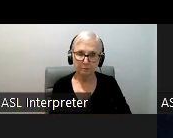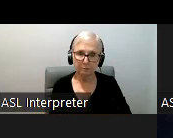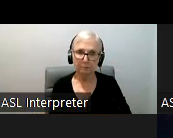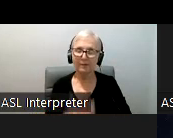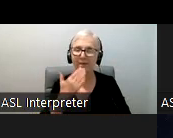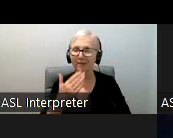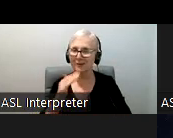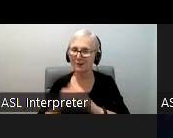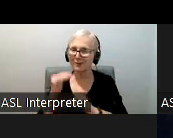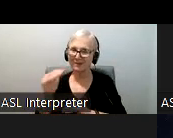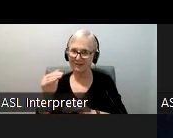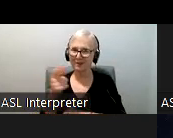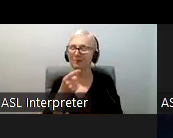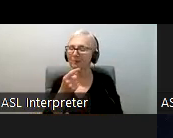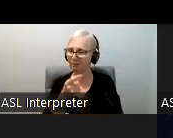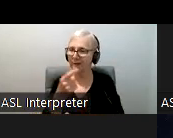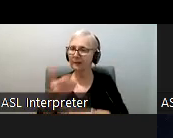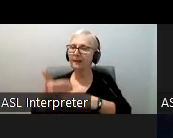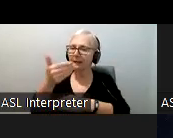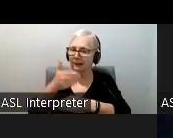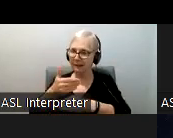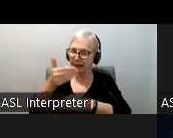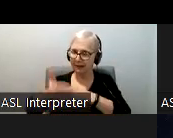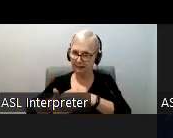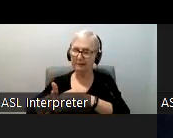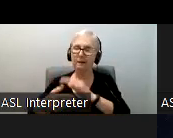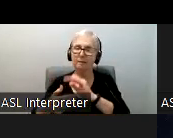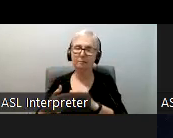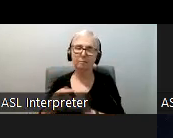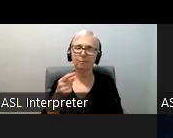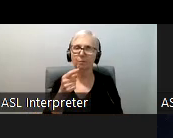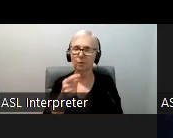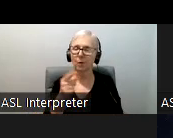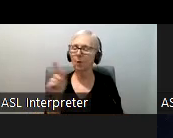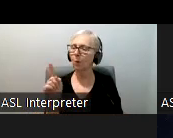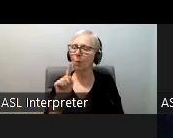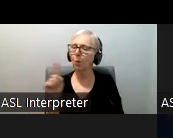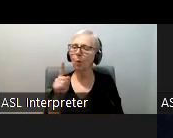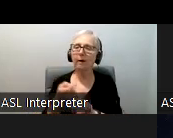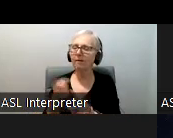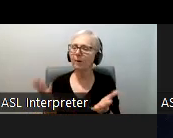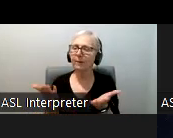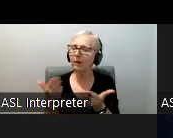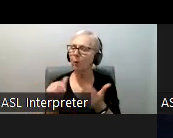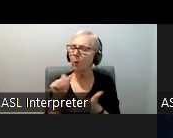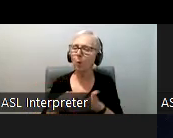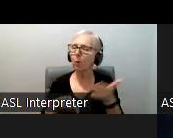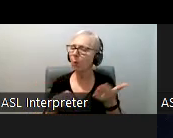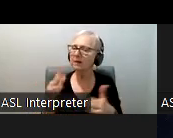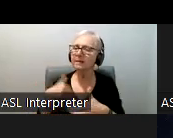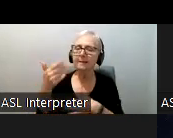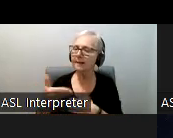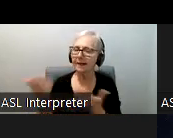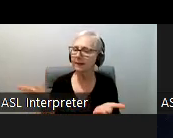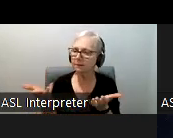Thanks so much. So next, I'm going to turn to where we go from here. What's next for us? From the